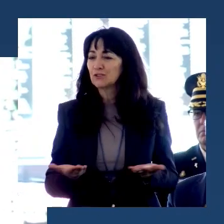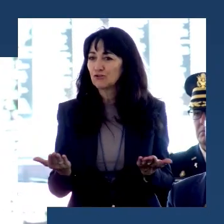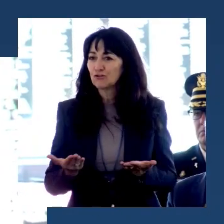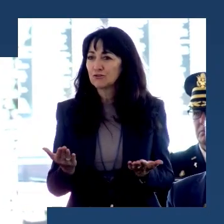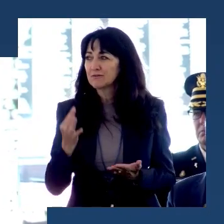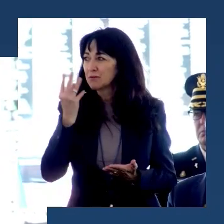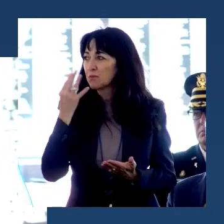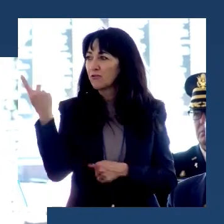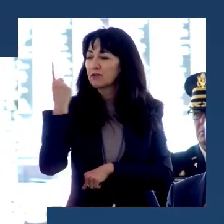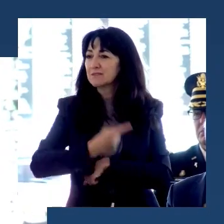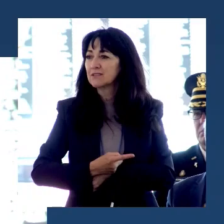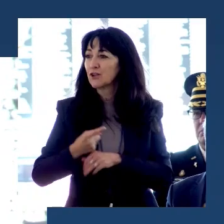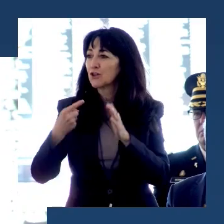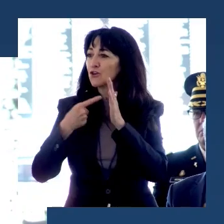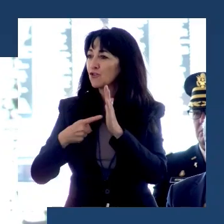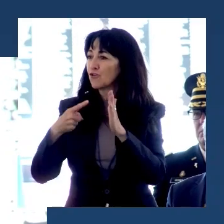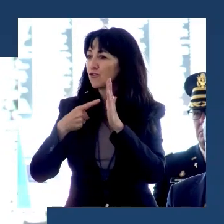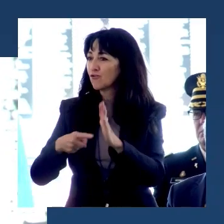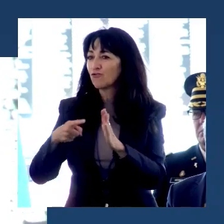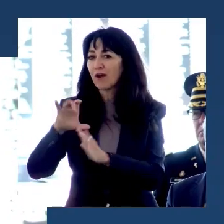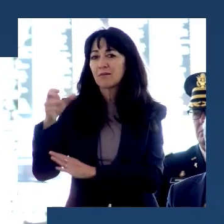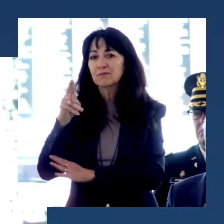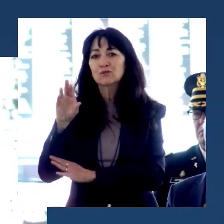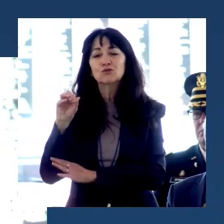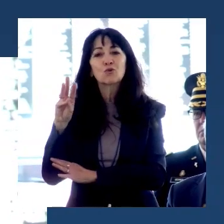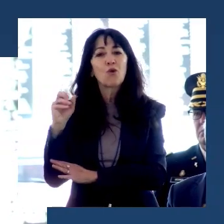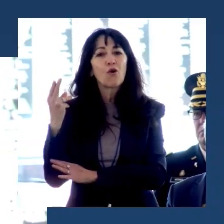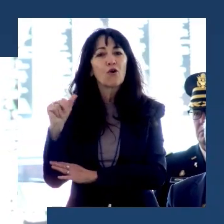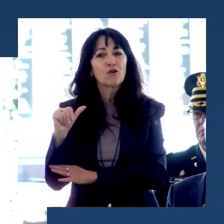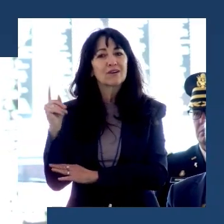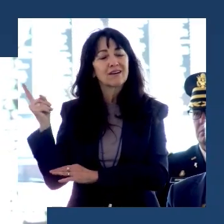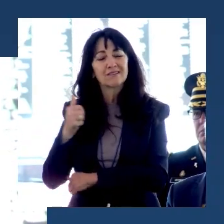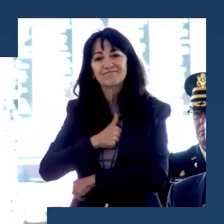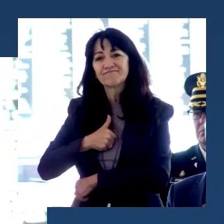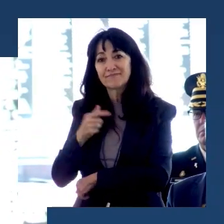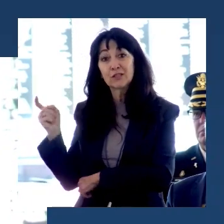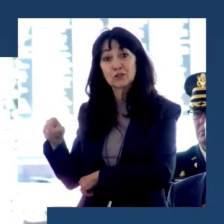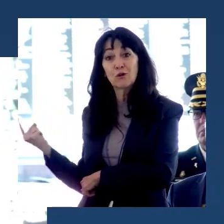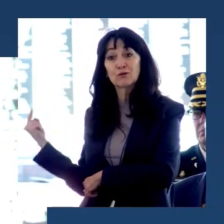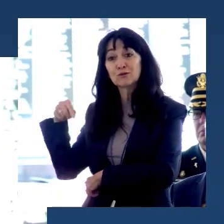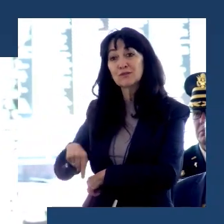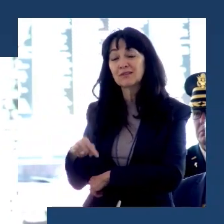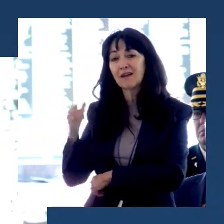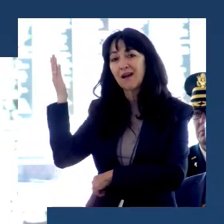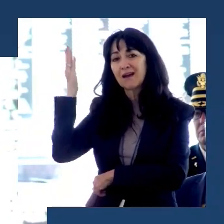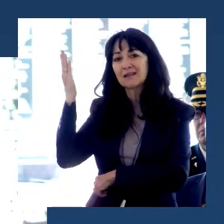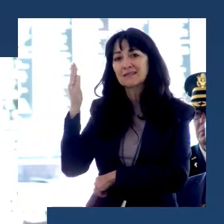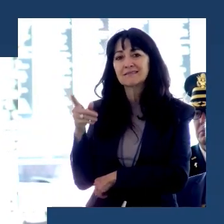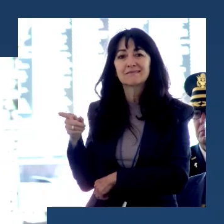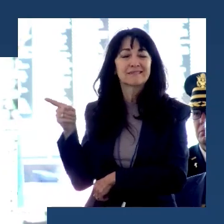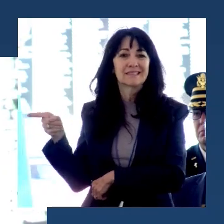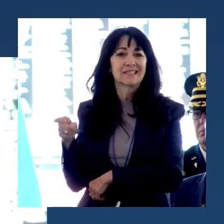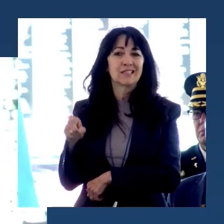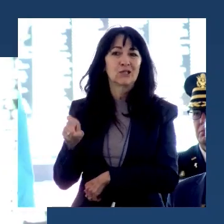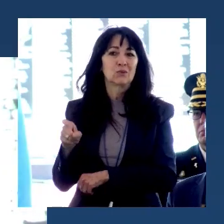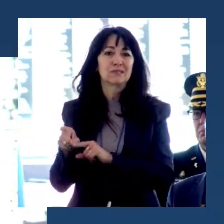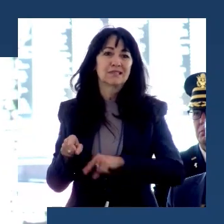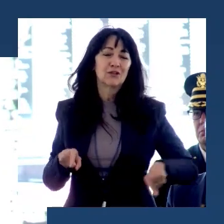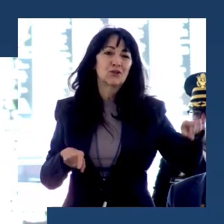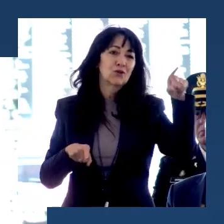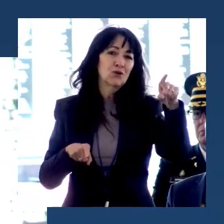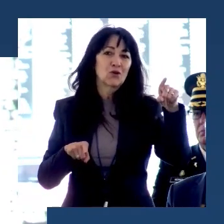Representative Shikocha, before I'm done, sends his regrets. He was supposed to give remarks today, but was needed in joint finance to argue for